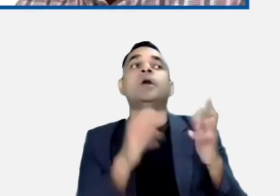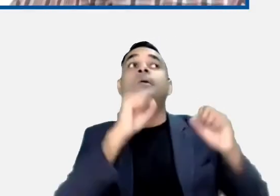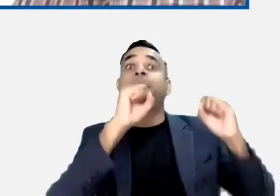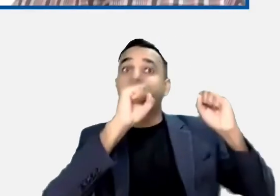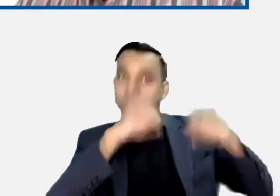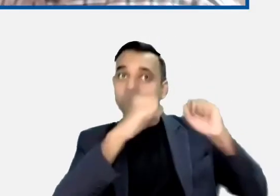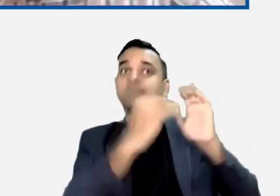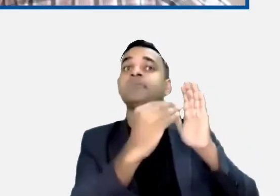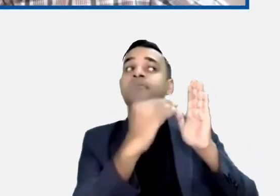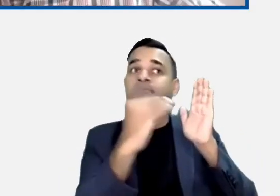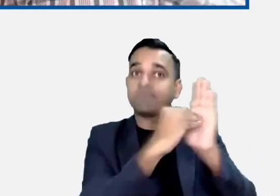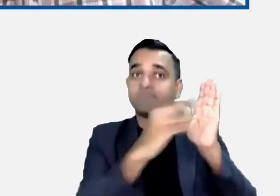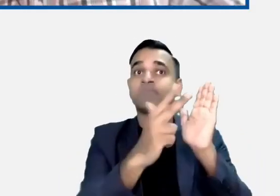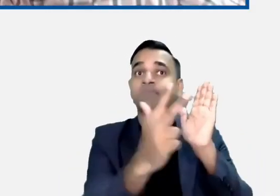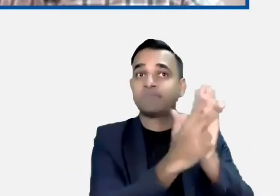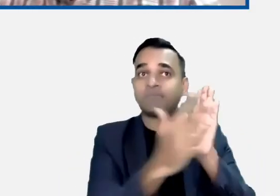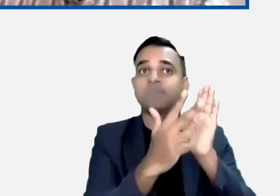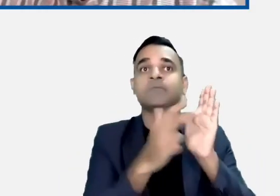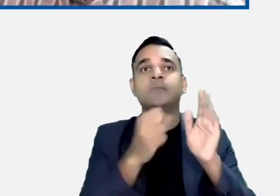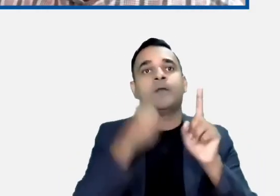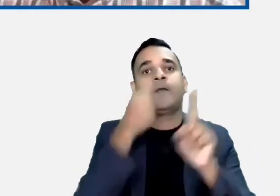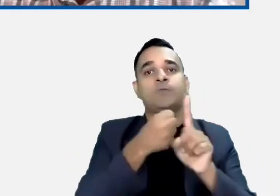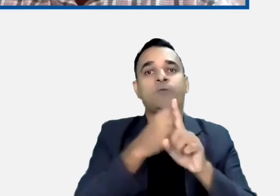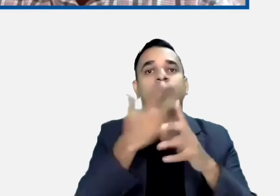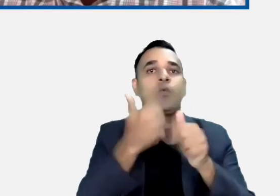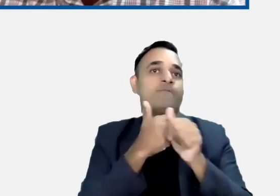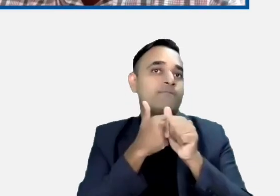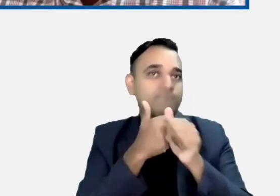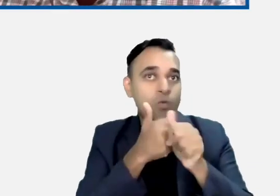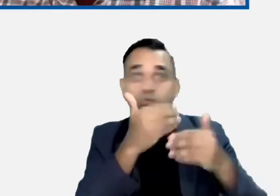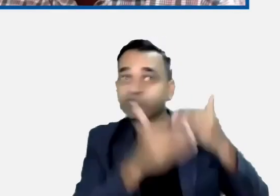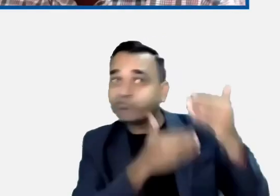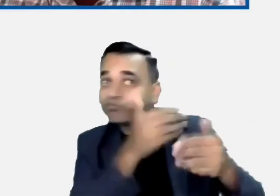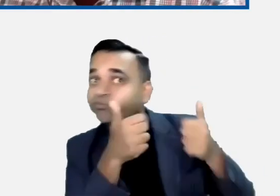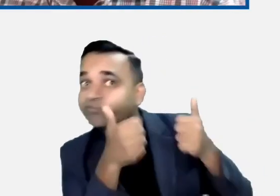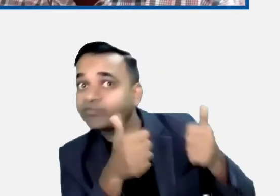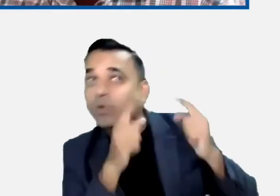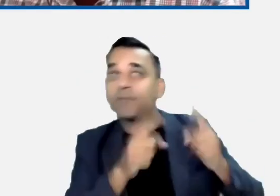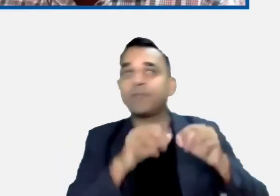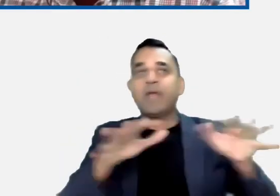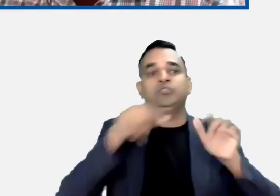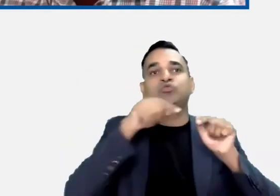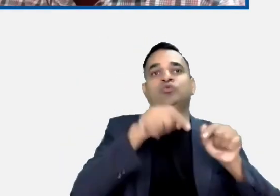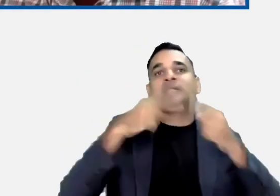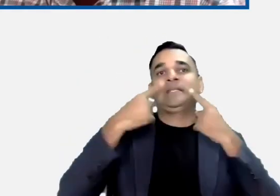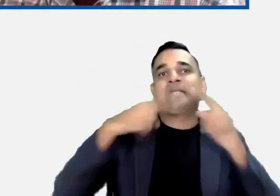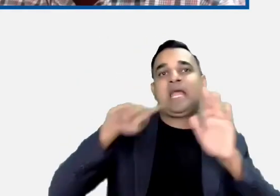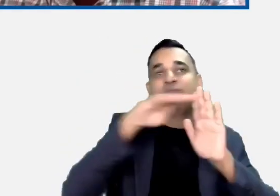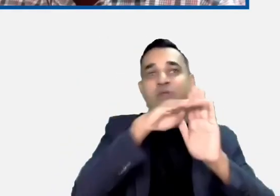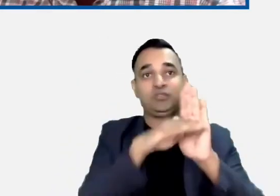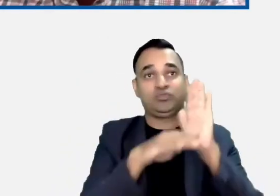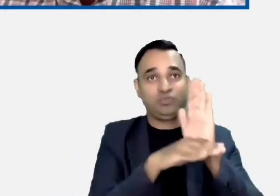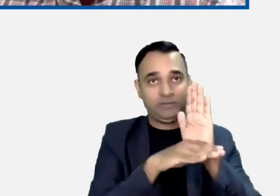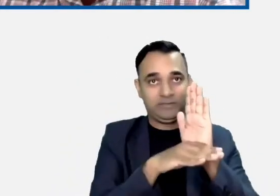Thank you very much, Director, for the presentation. And I think I see heads nodding. We